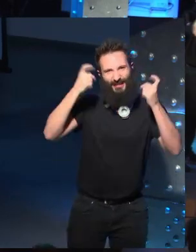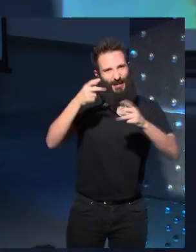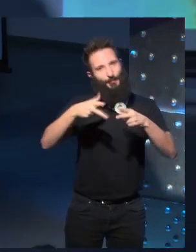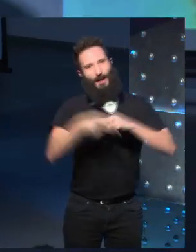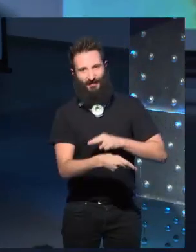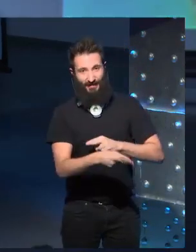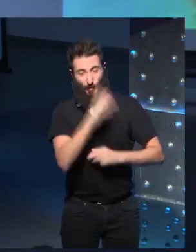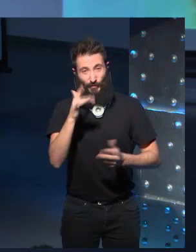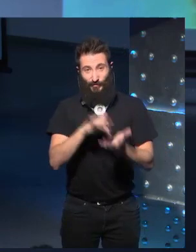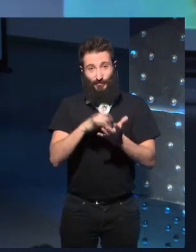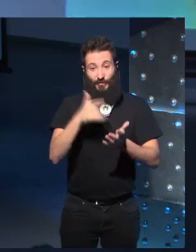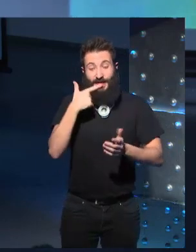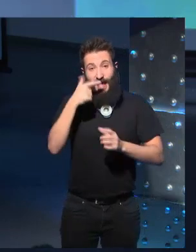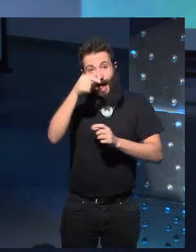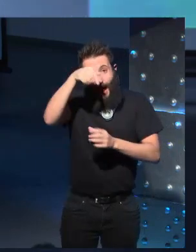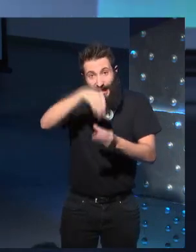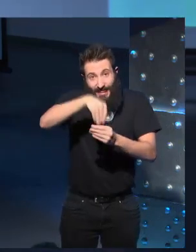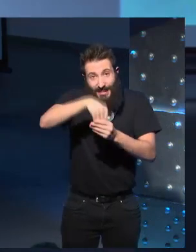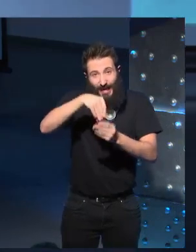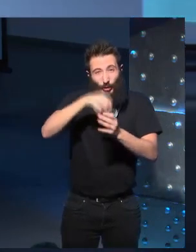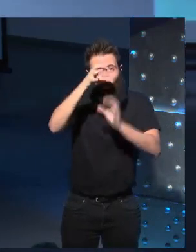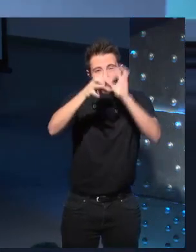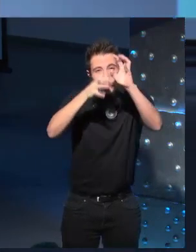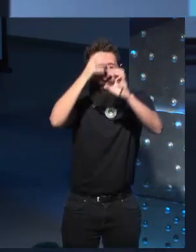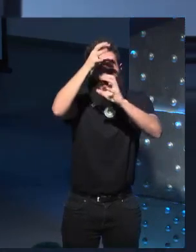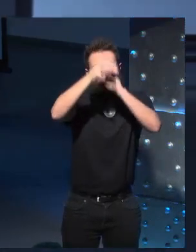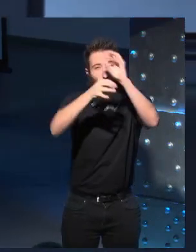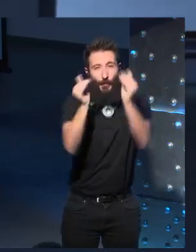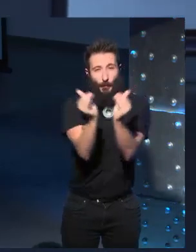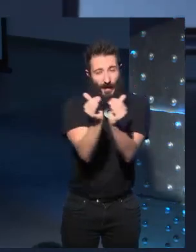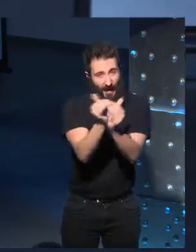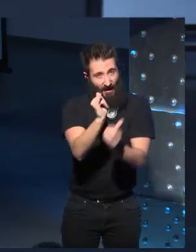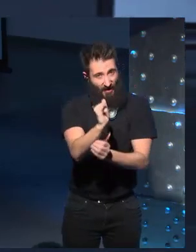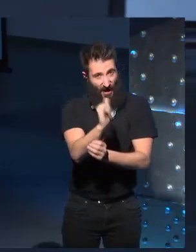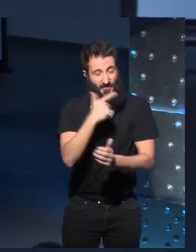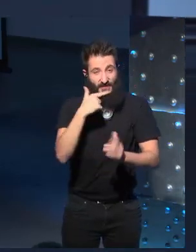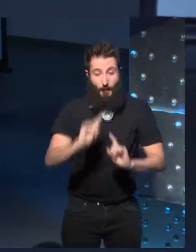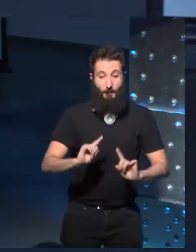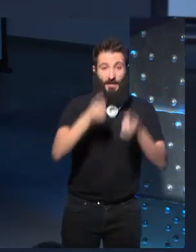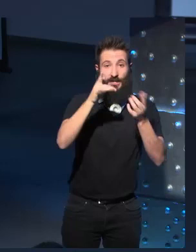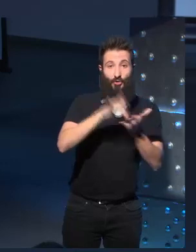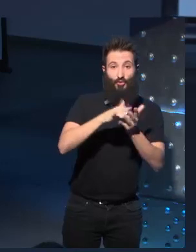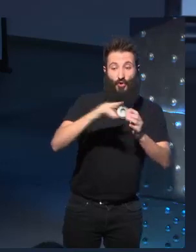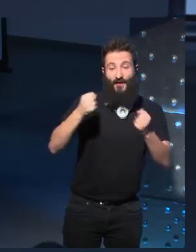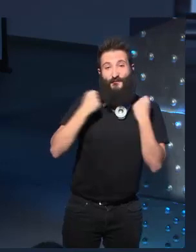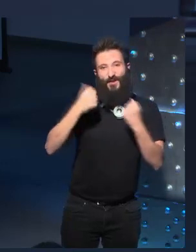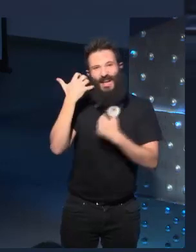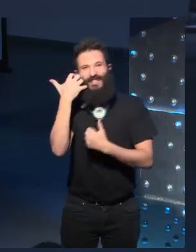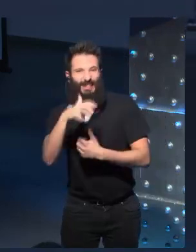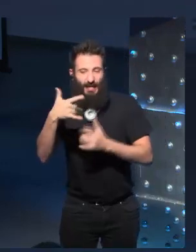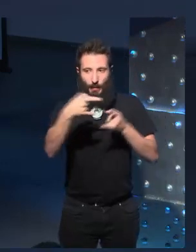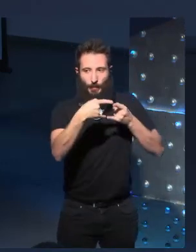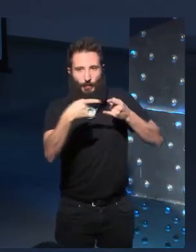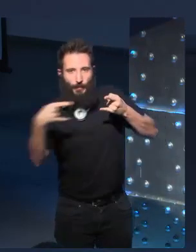dust, particles everywhere. At first they attract because of some strange force, and then they form bigger dust. And